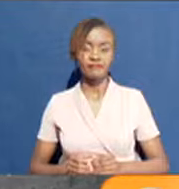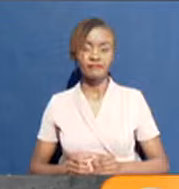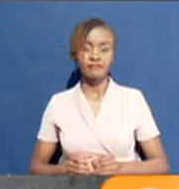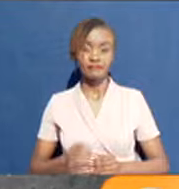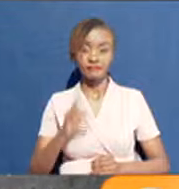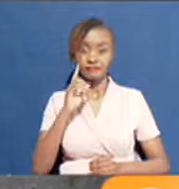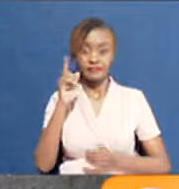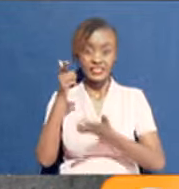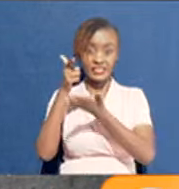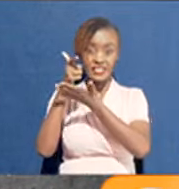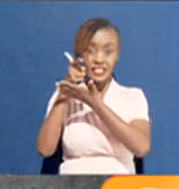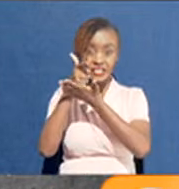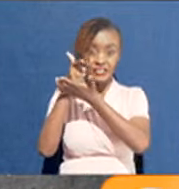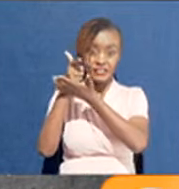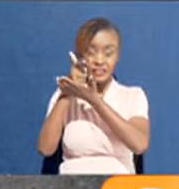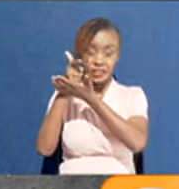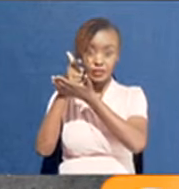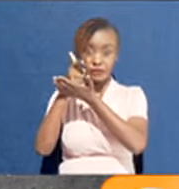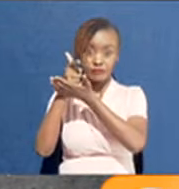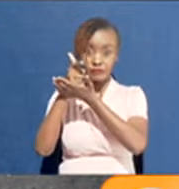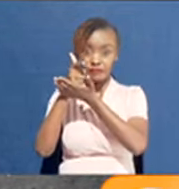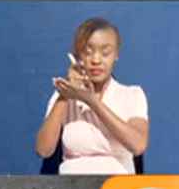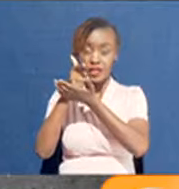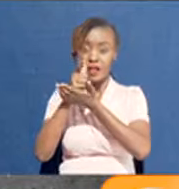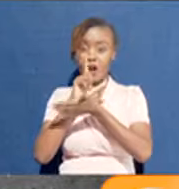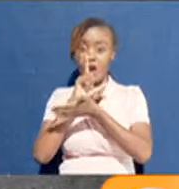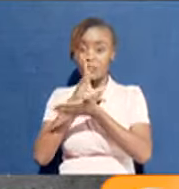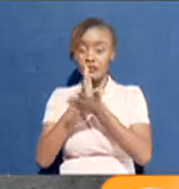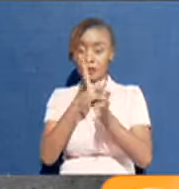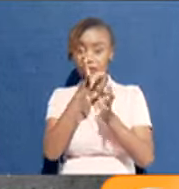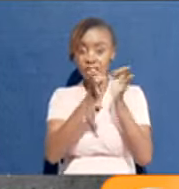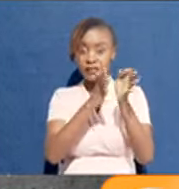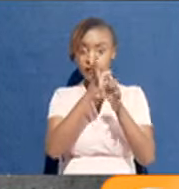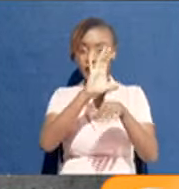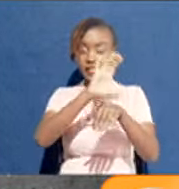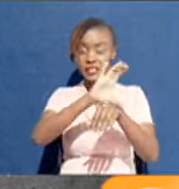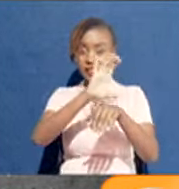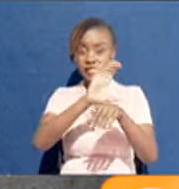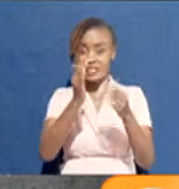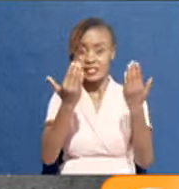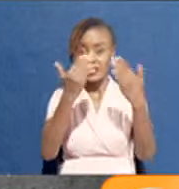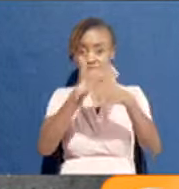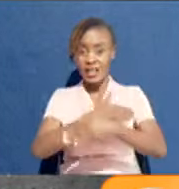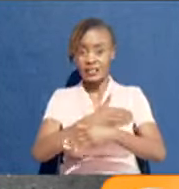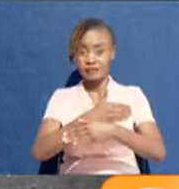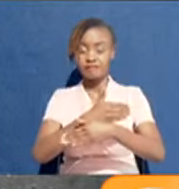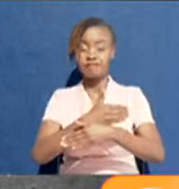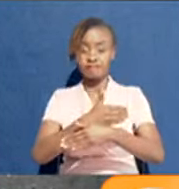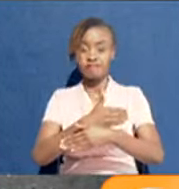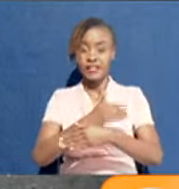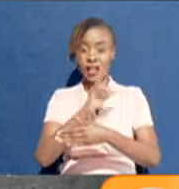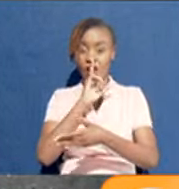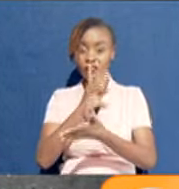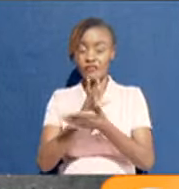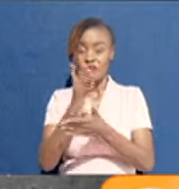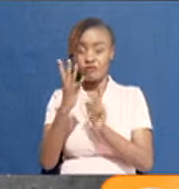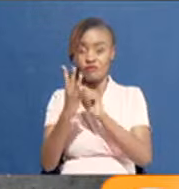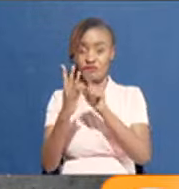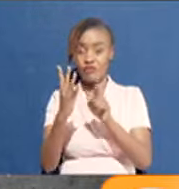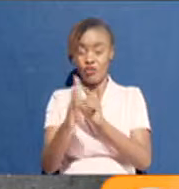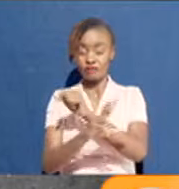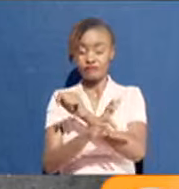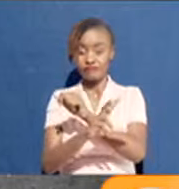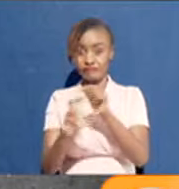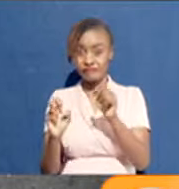CCTV footage captured at Deliverance Church in Embakasi, Nairobi on Sunday night shows four robbers accessing the church precincts